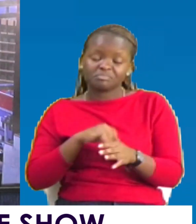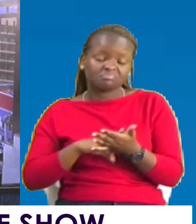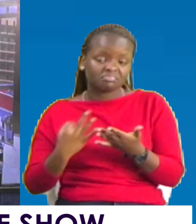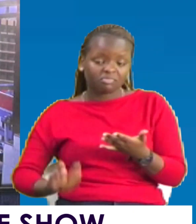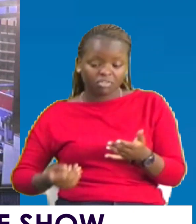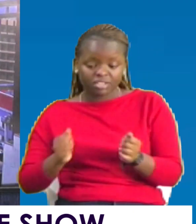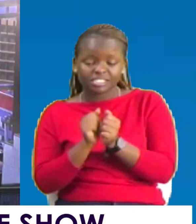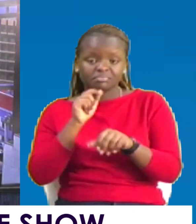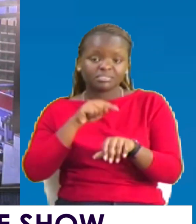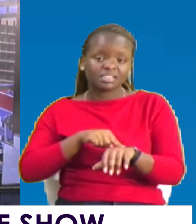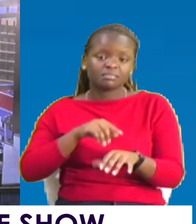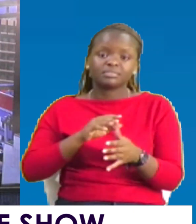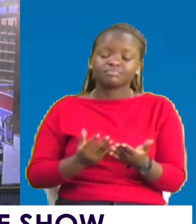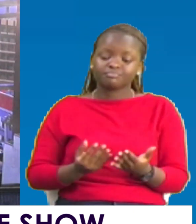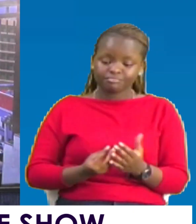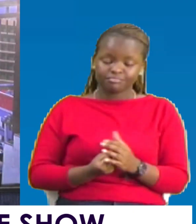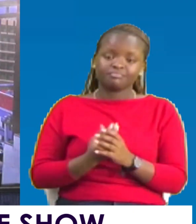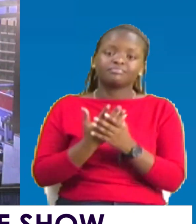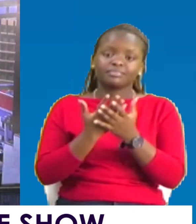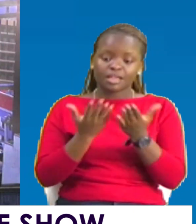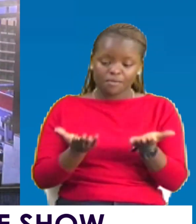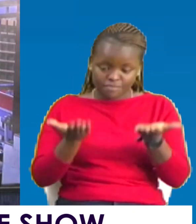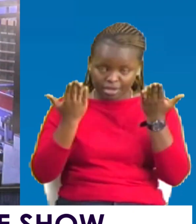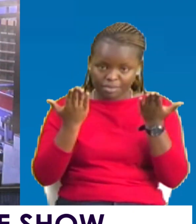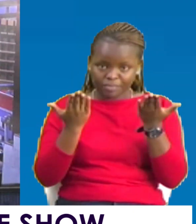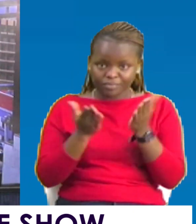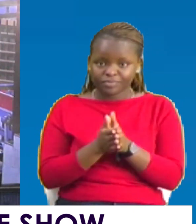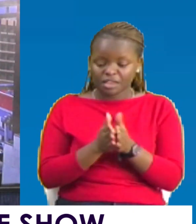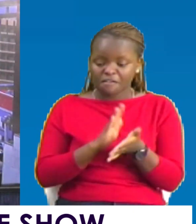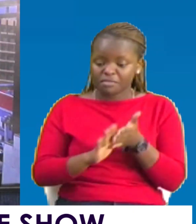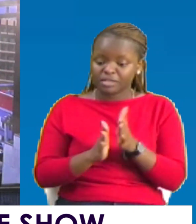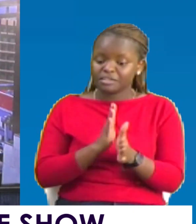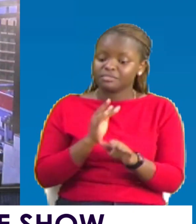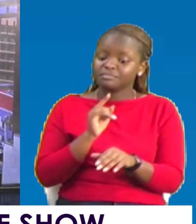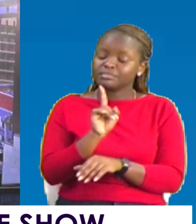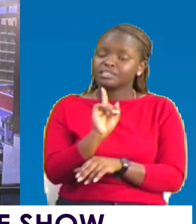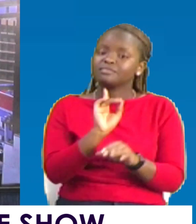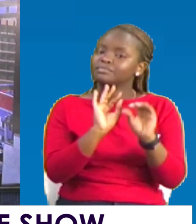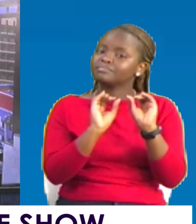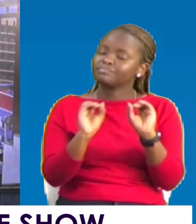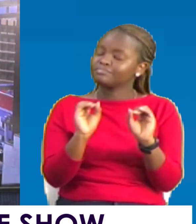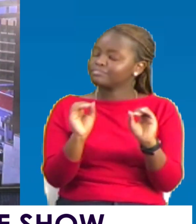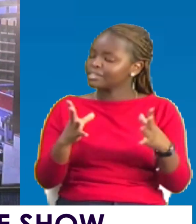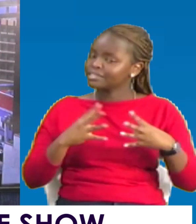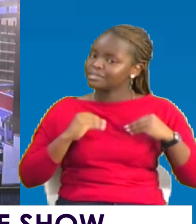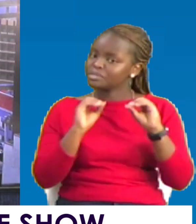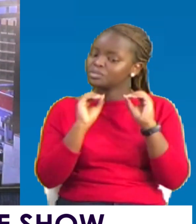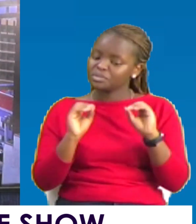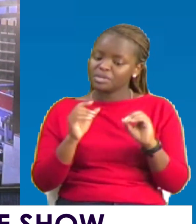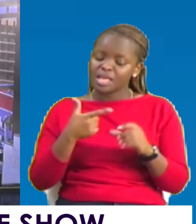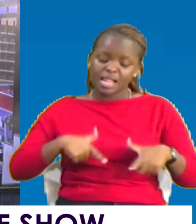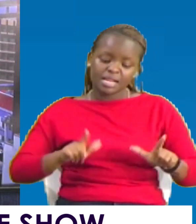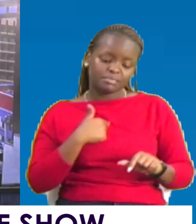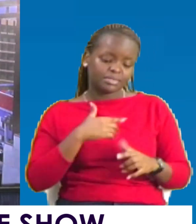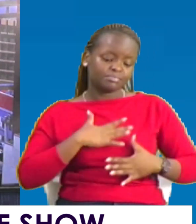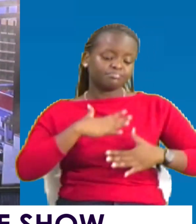rise again. It is too early for you not to forgive yourself. Come on. Let me breathe in. You know, I'm